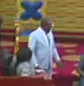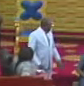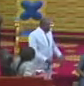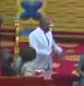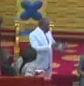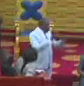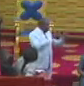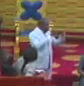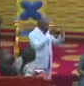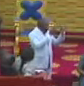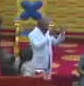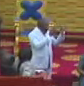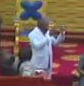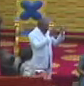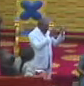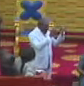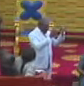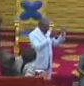n